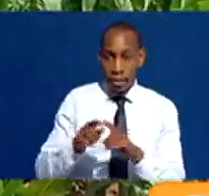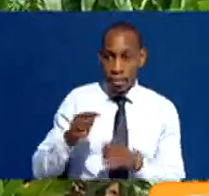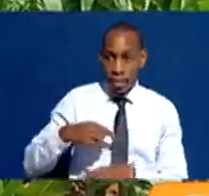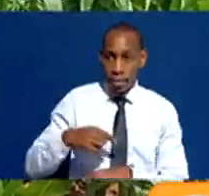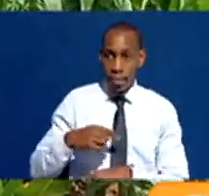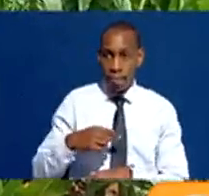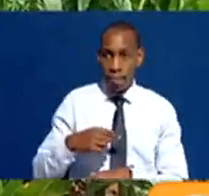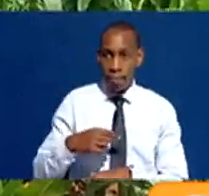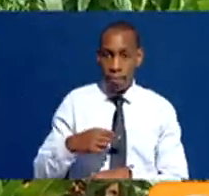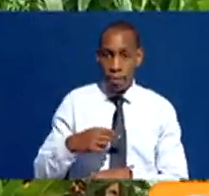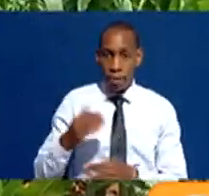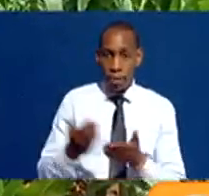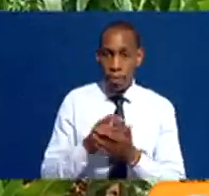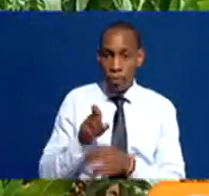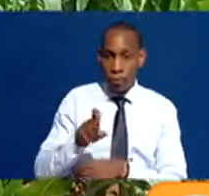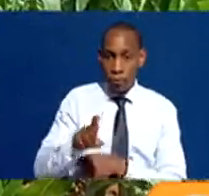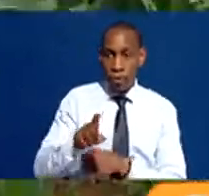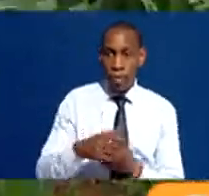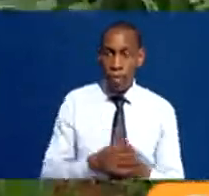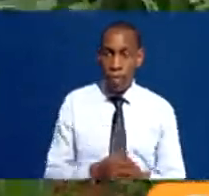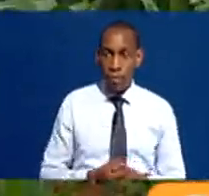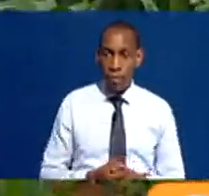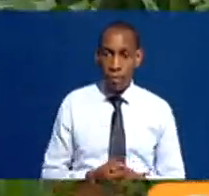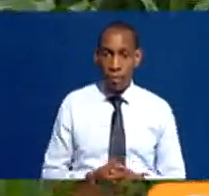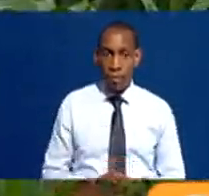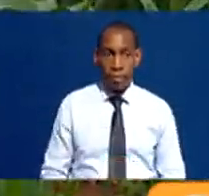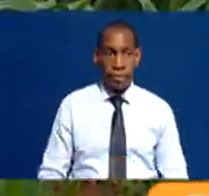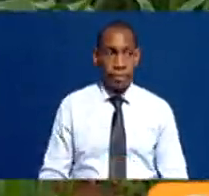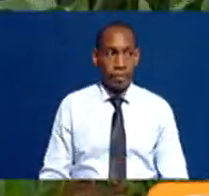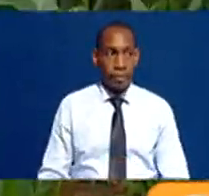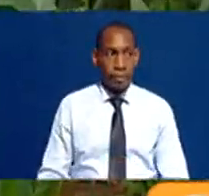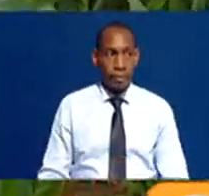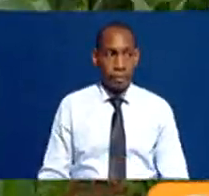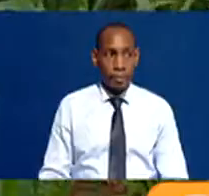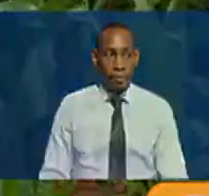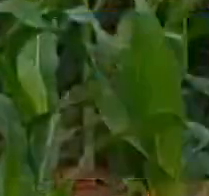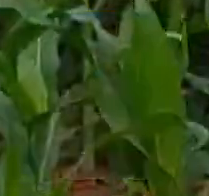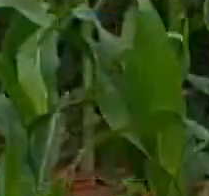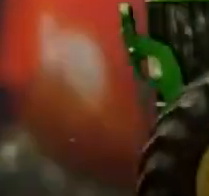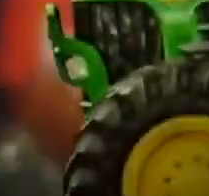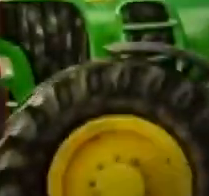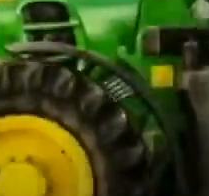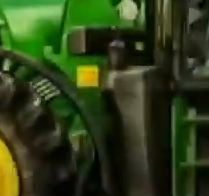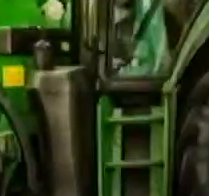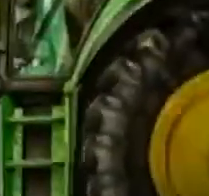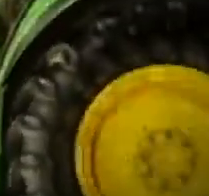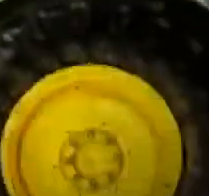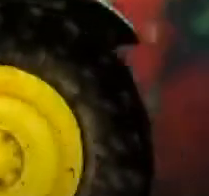hakuna hawa wadudu, wametutabisha sana. Dennis Otieno, Smart Farm.